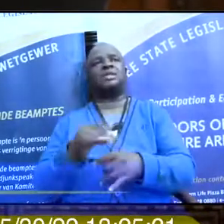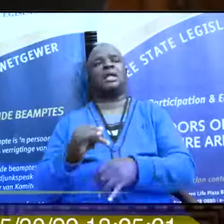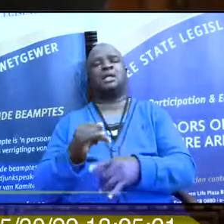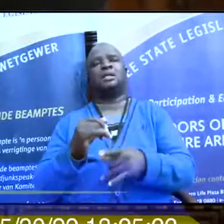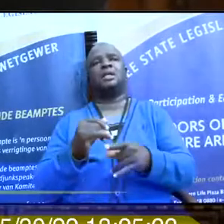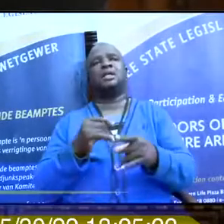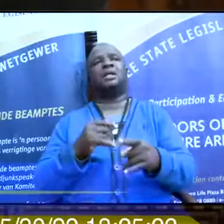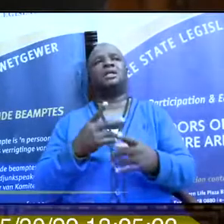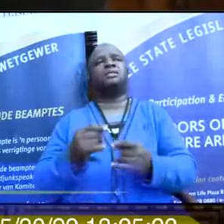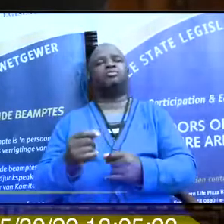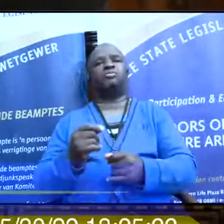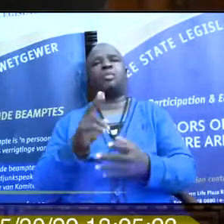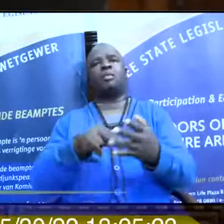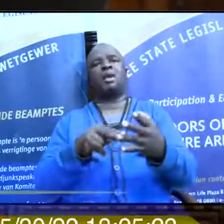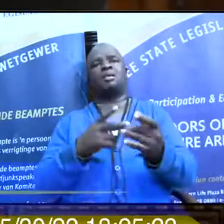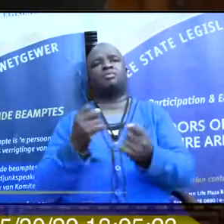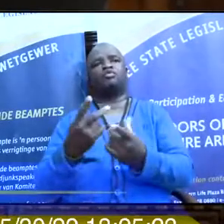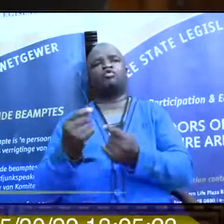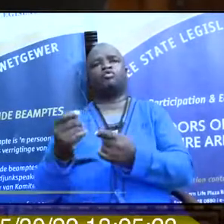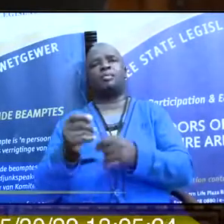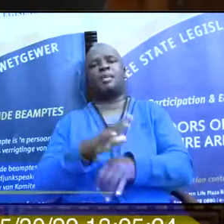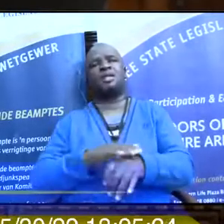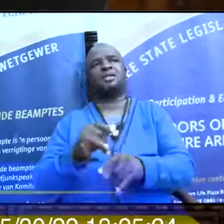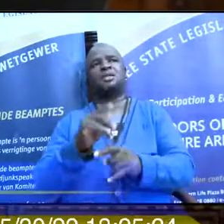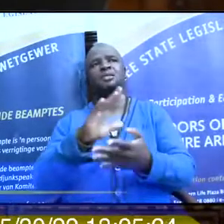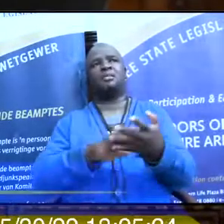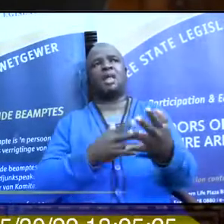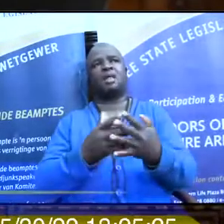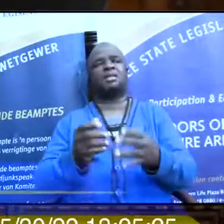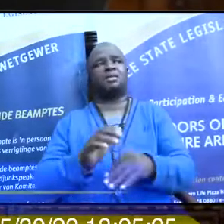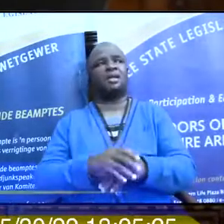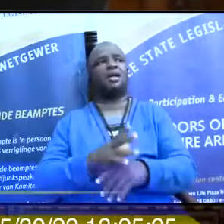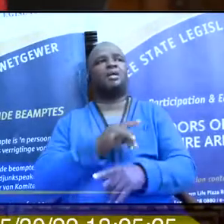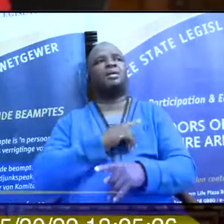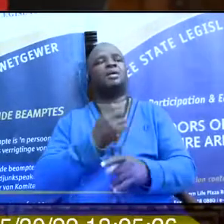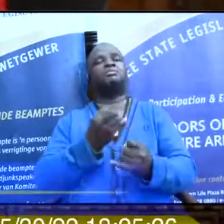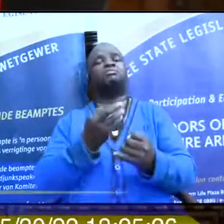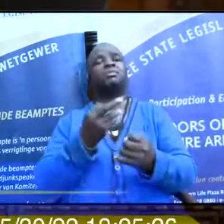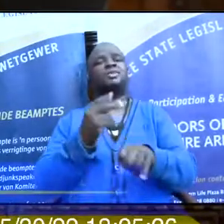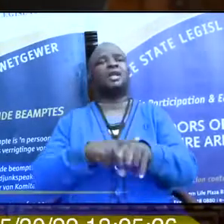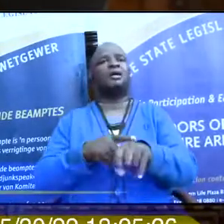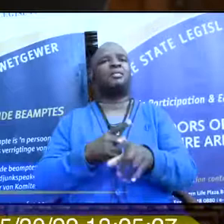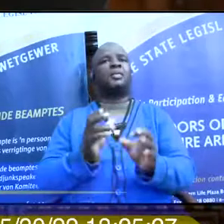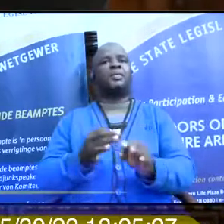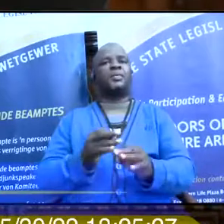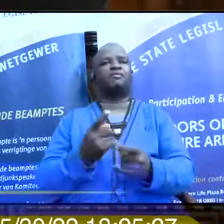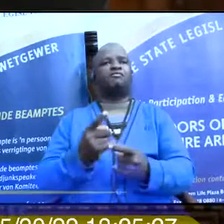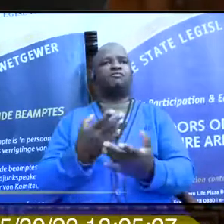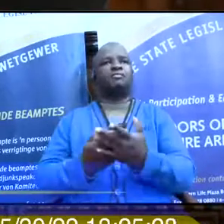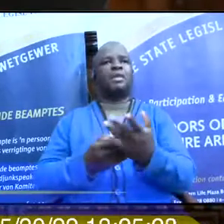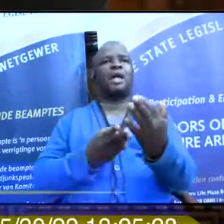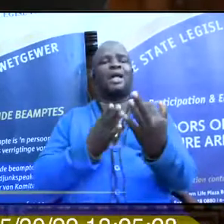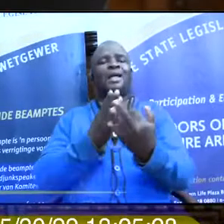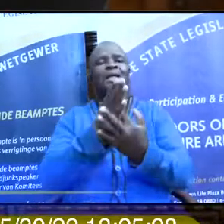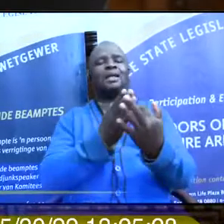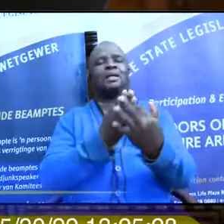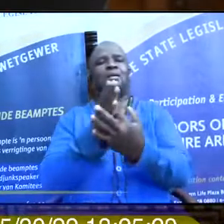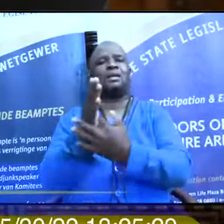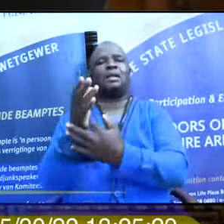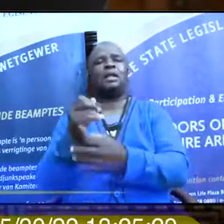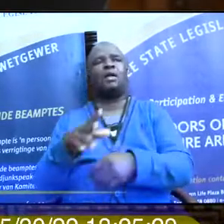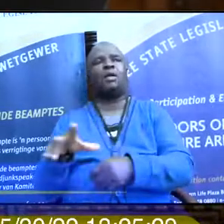and do your basic mathematics because when do we get time to reach that 30th